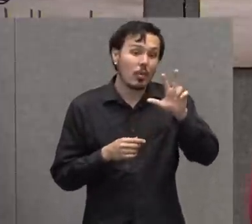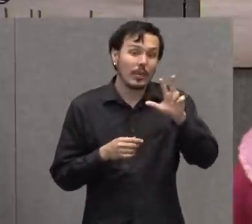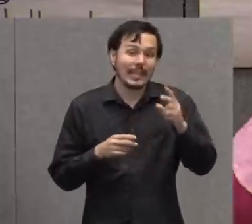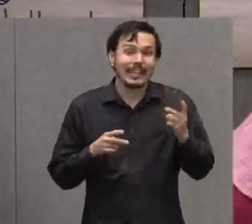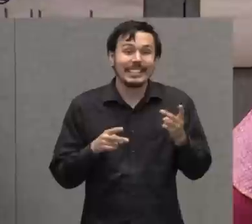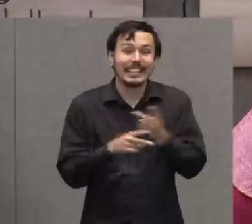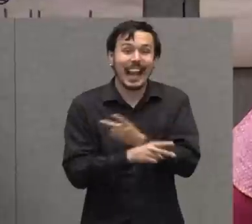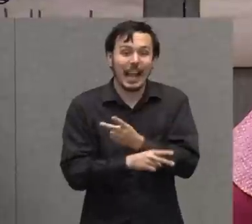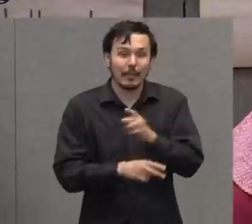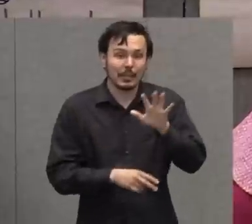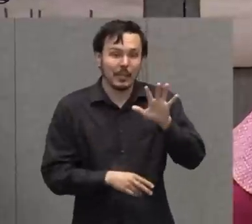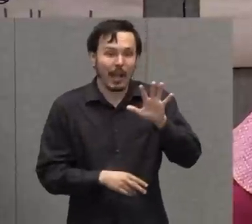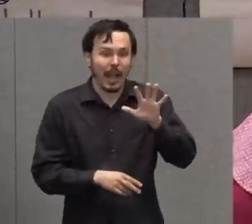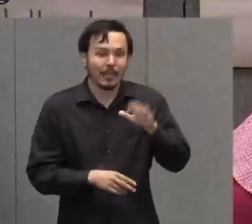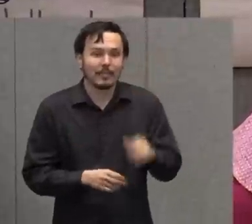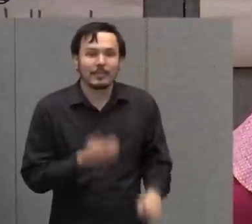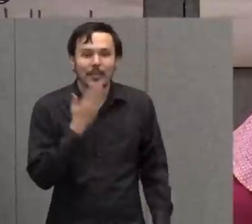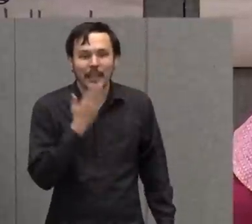3 times 5. Thank you.